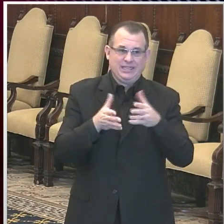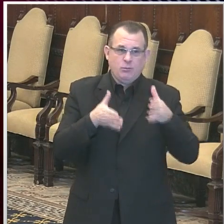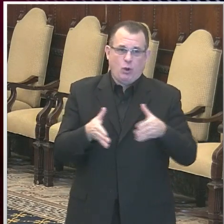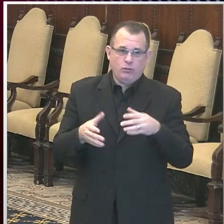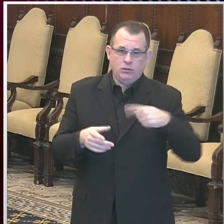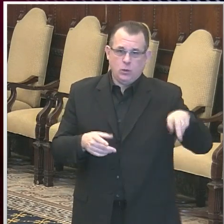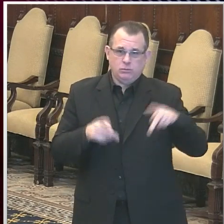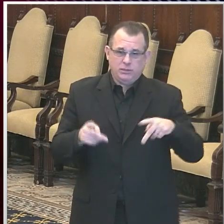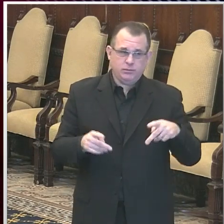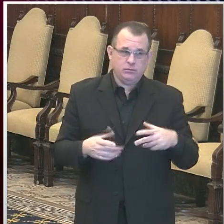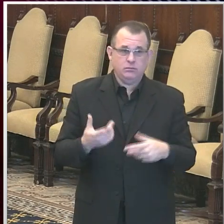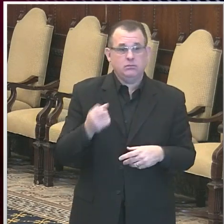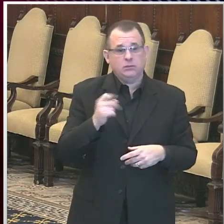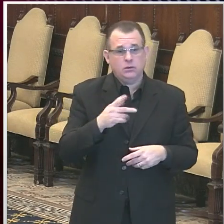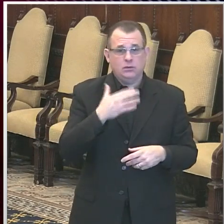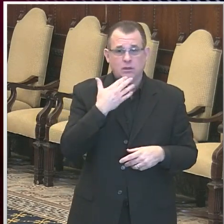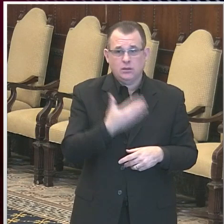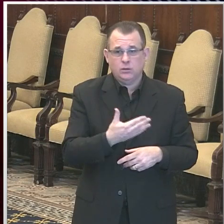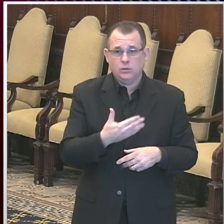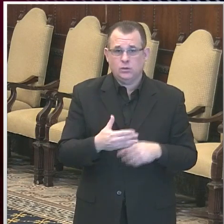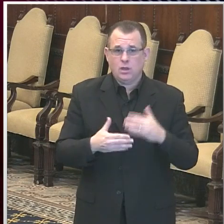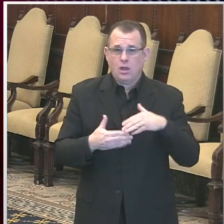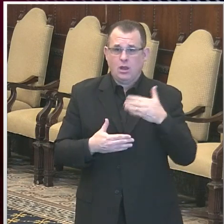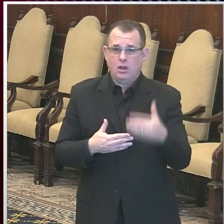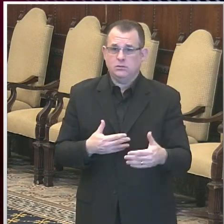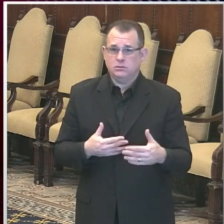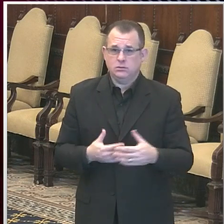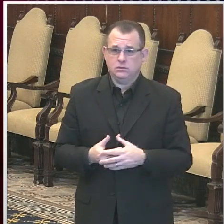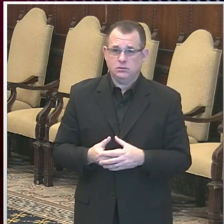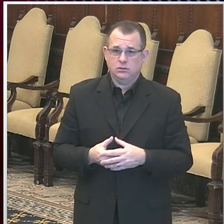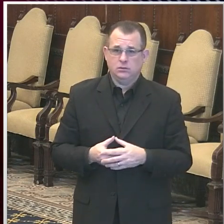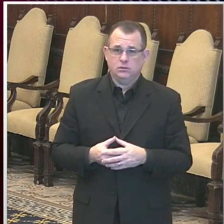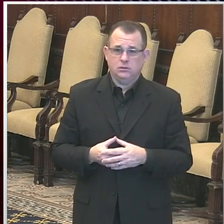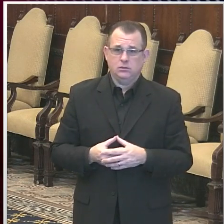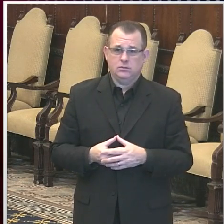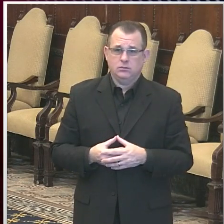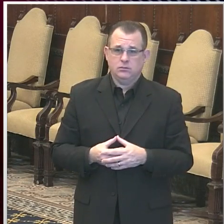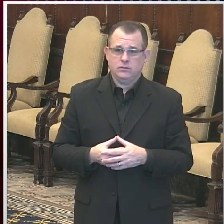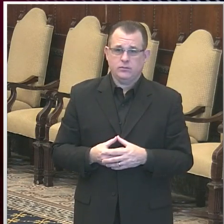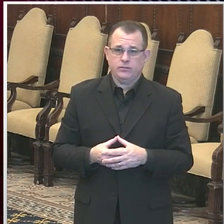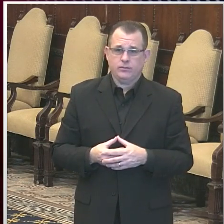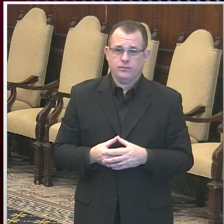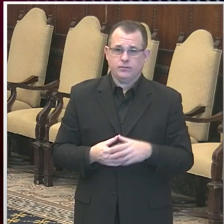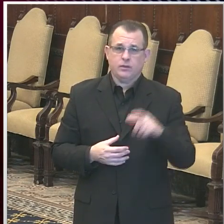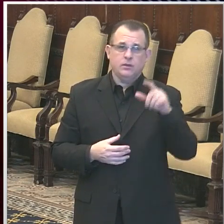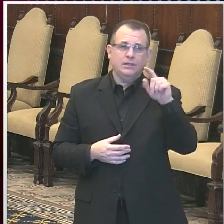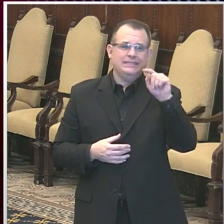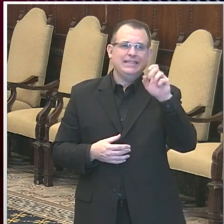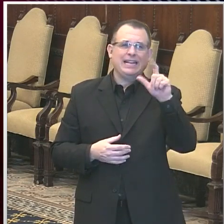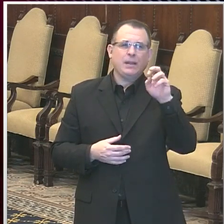Great, thank you, Pat. And now we go to Yaima Crespo of Telemundo.